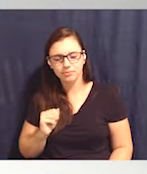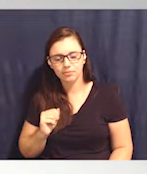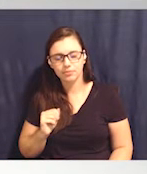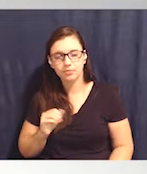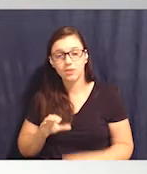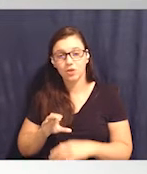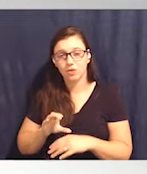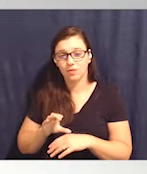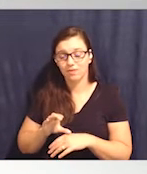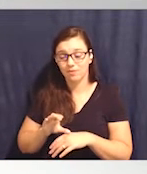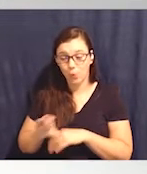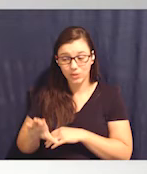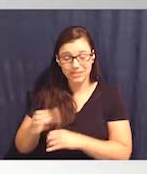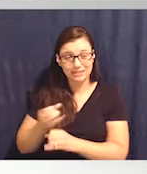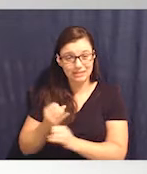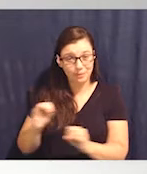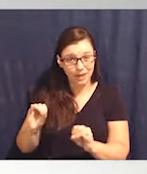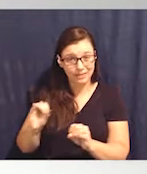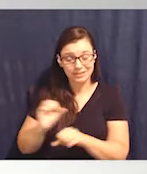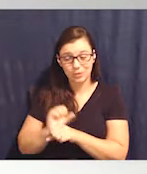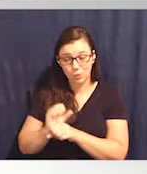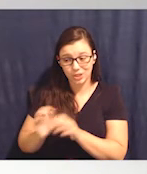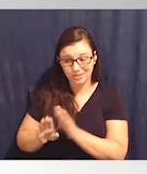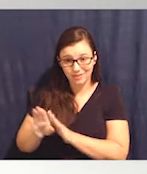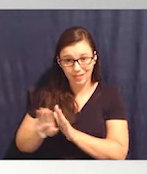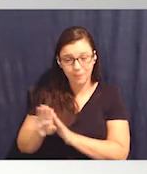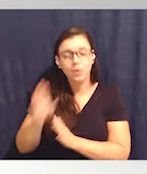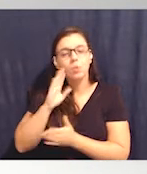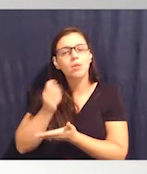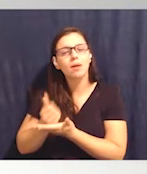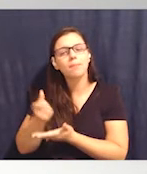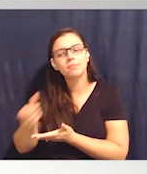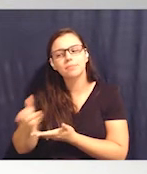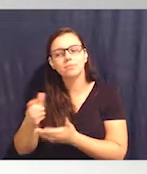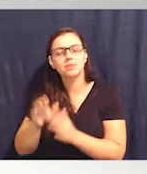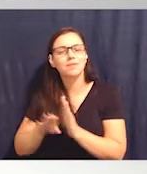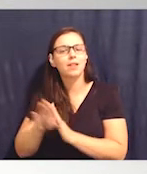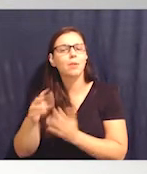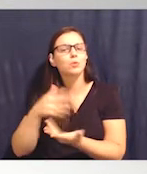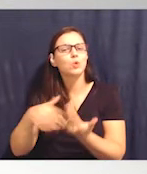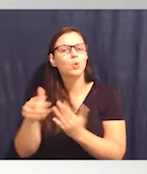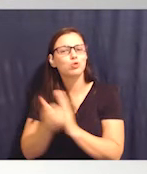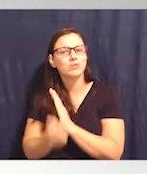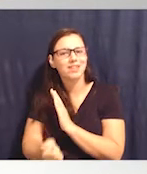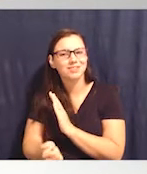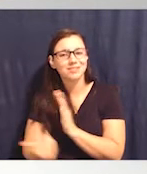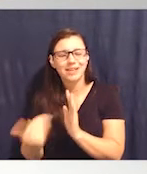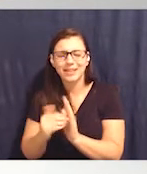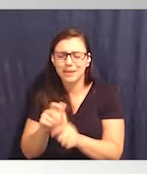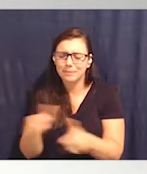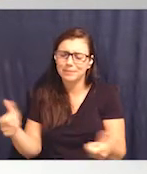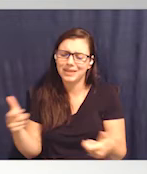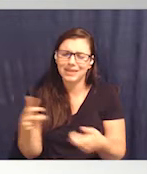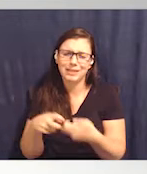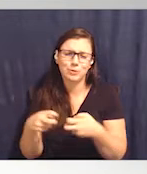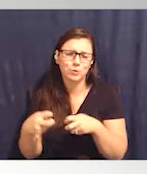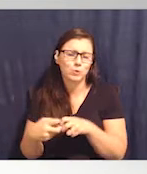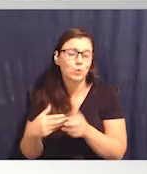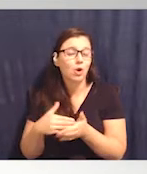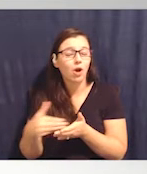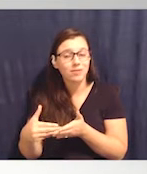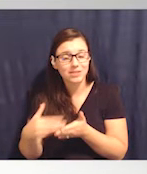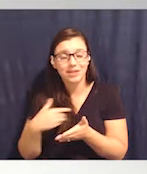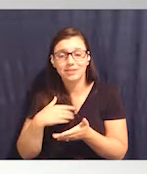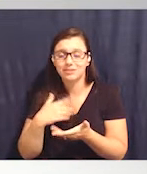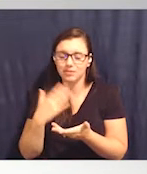helps them develop his or her social skills. Again, this is a big issue because too often we find, and I know more and more, we're moving to